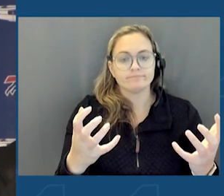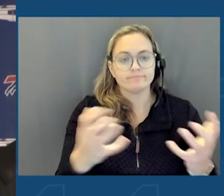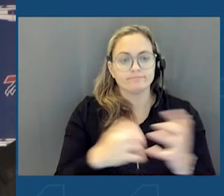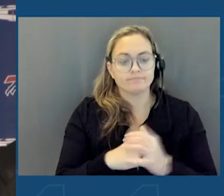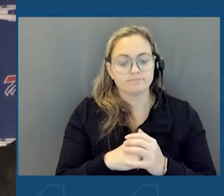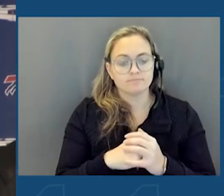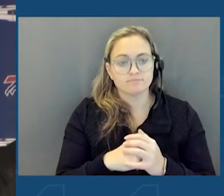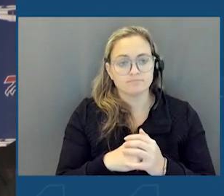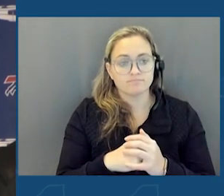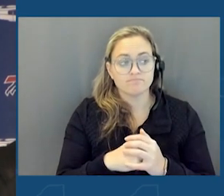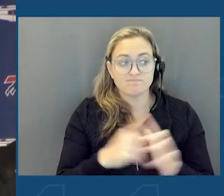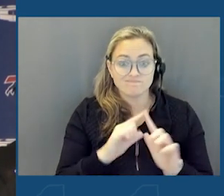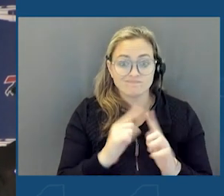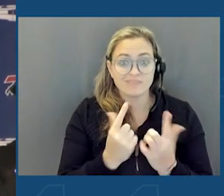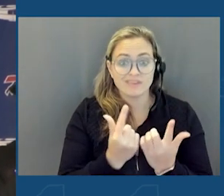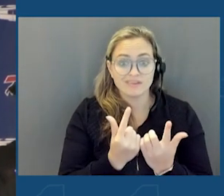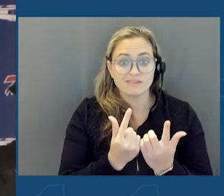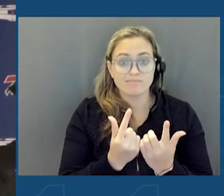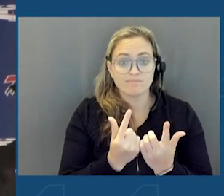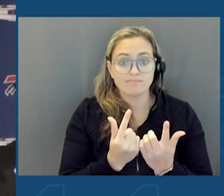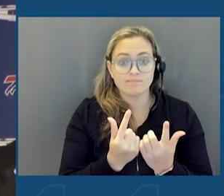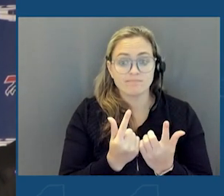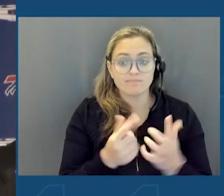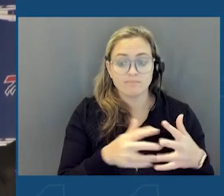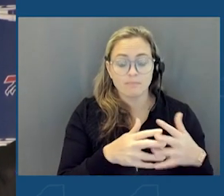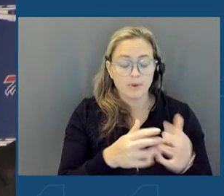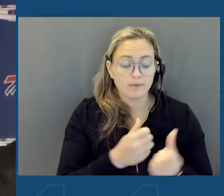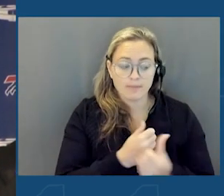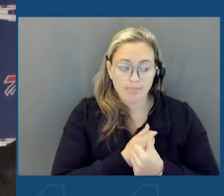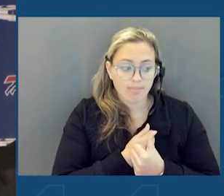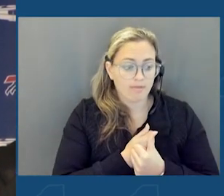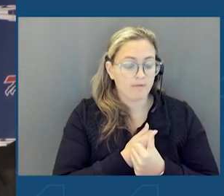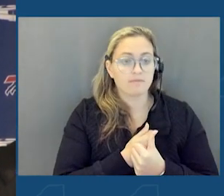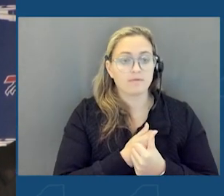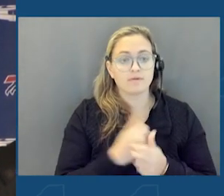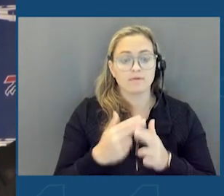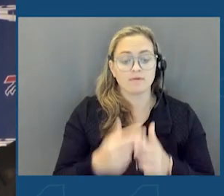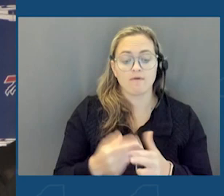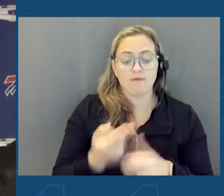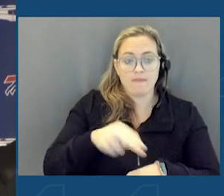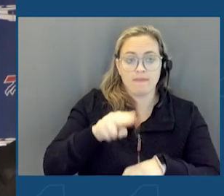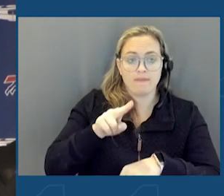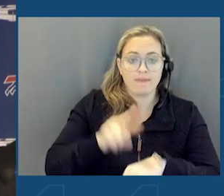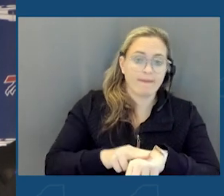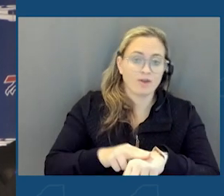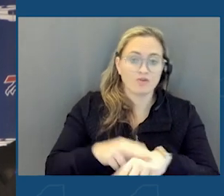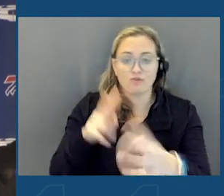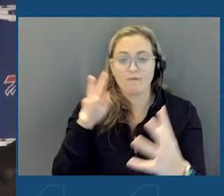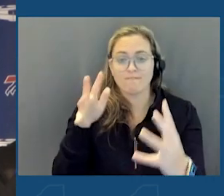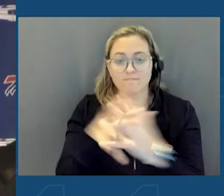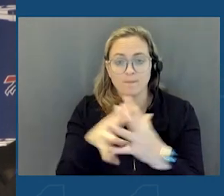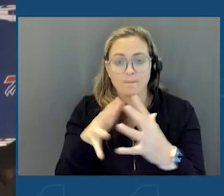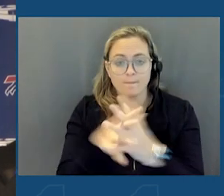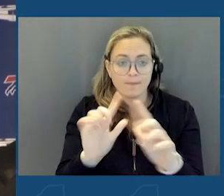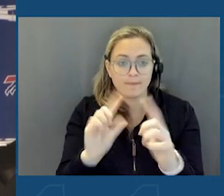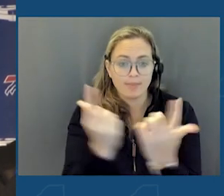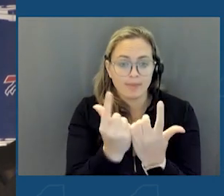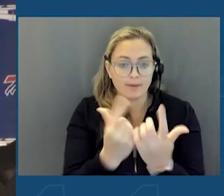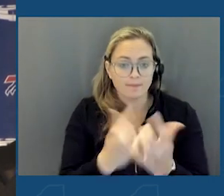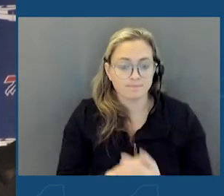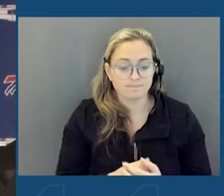in this league that America loves, called the National Football League.